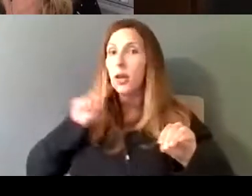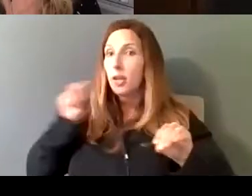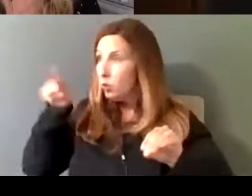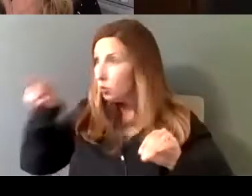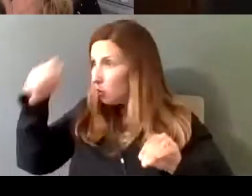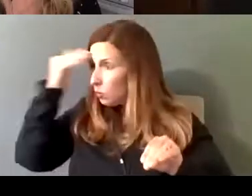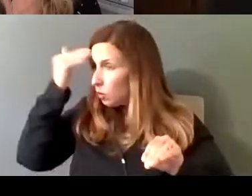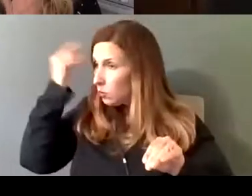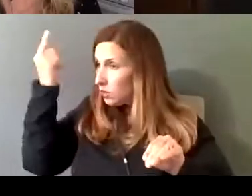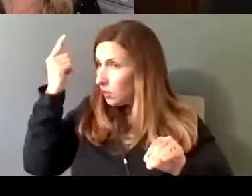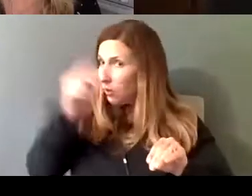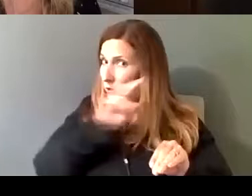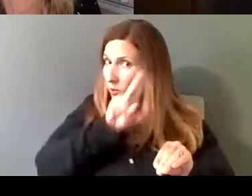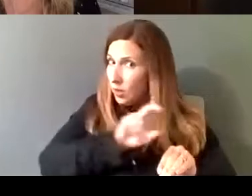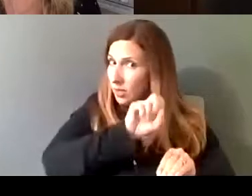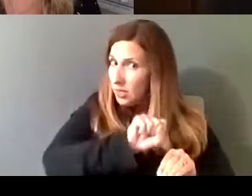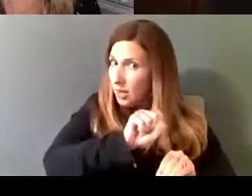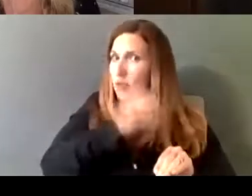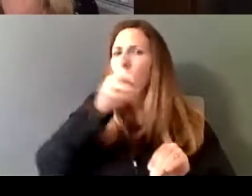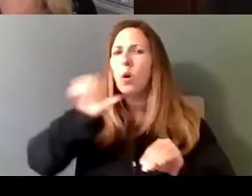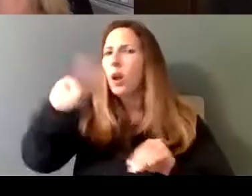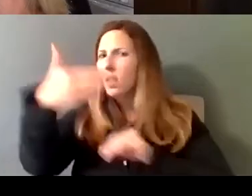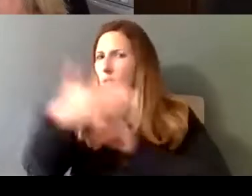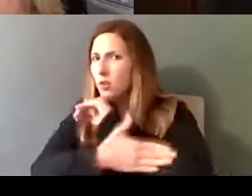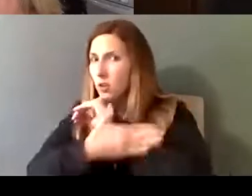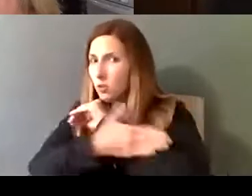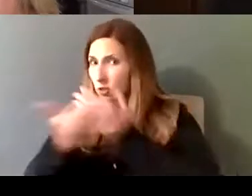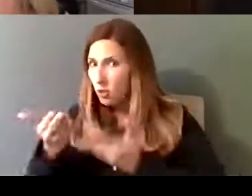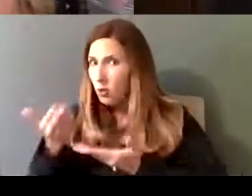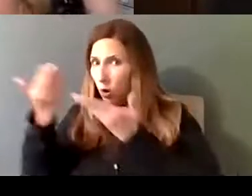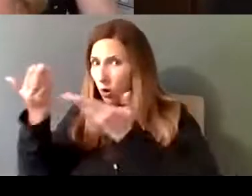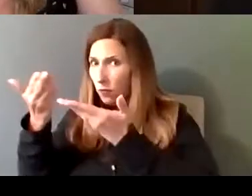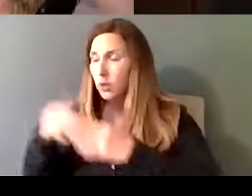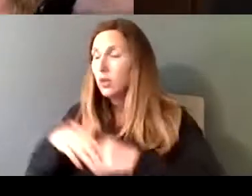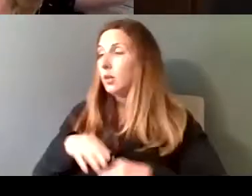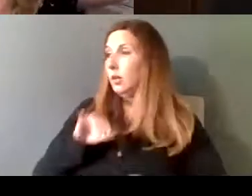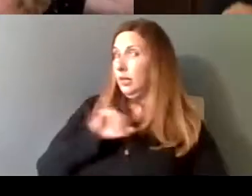from other countries who are offering resettlement. And because Indianapolis